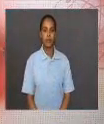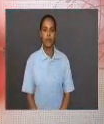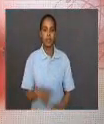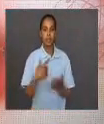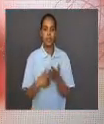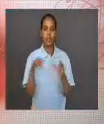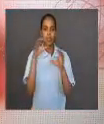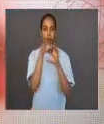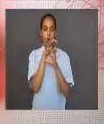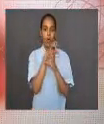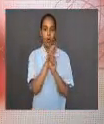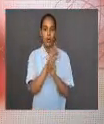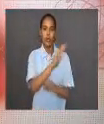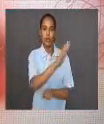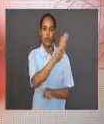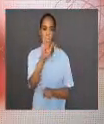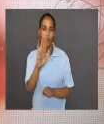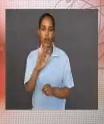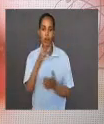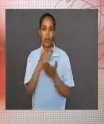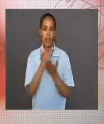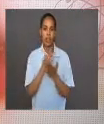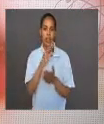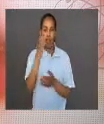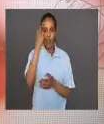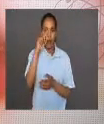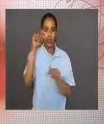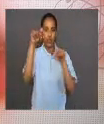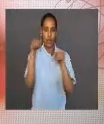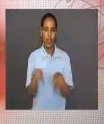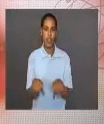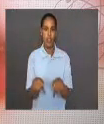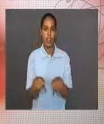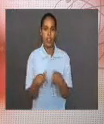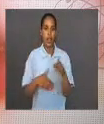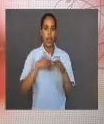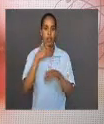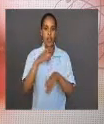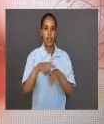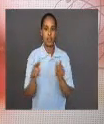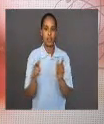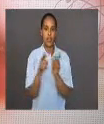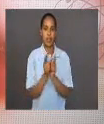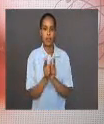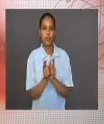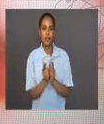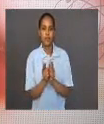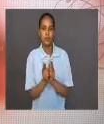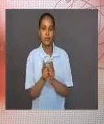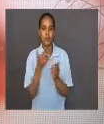This completes your lesson for today. Until next time,